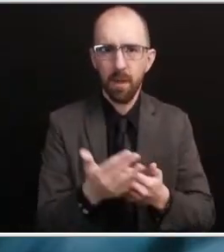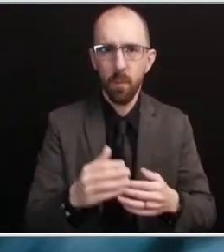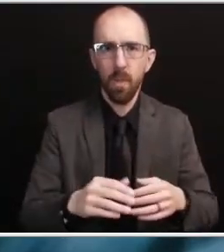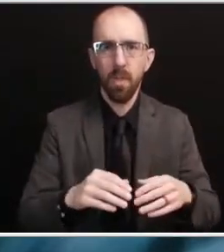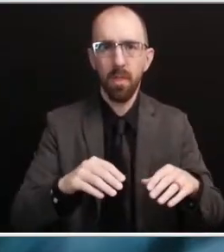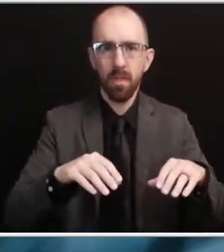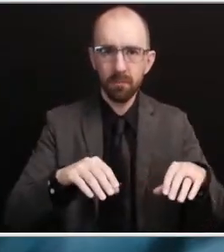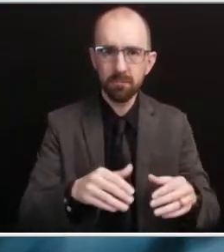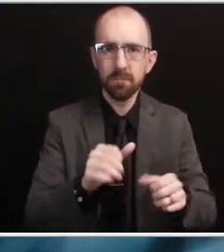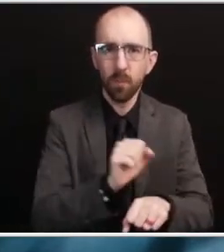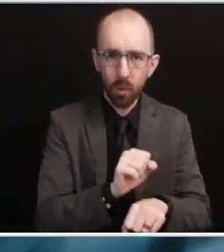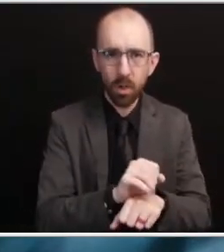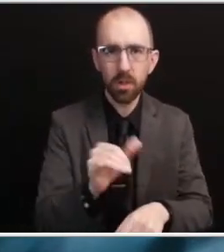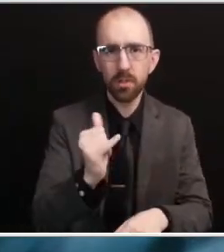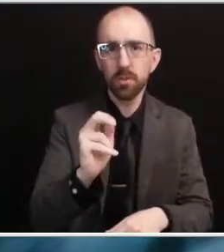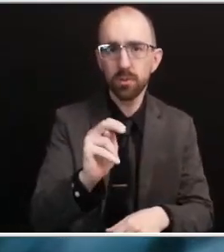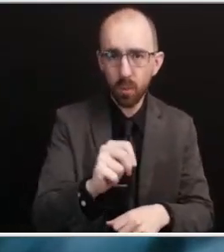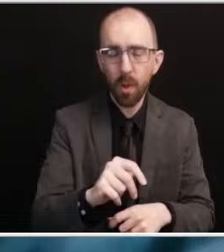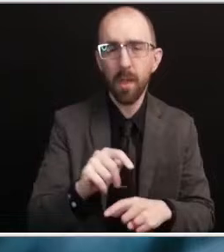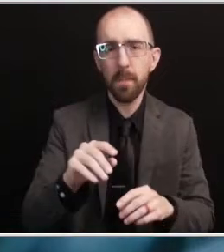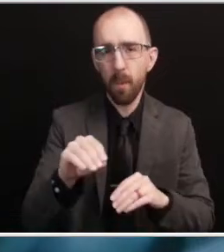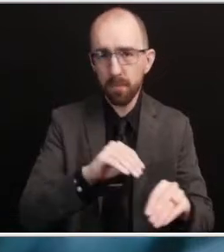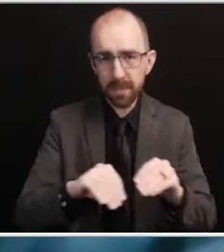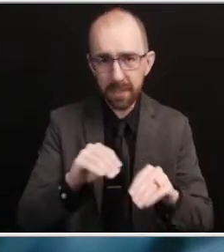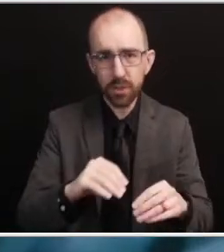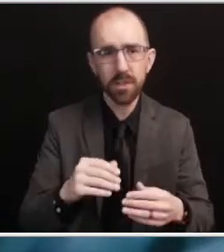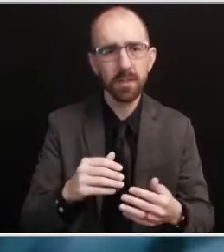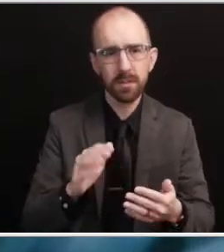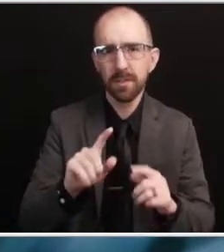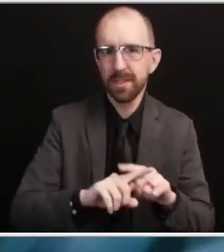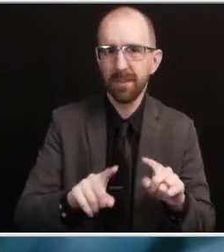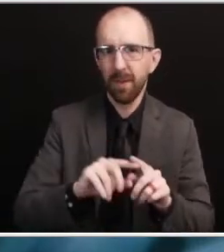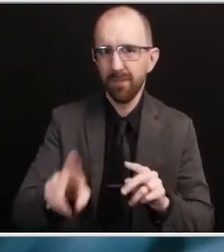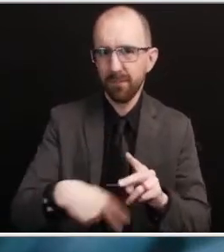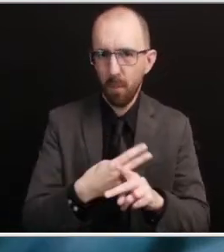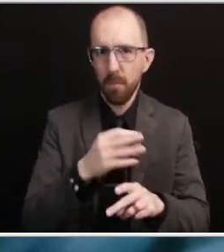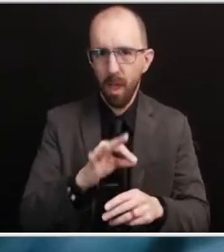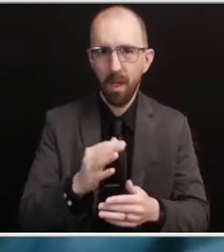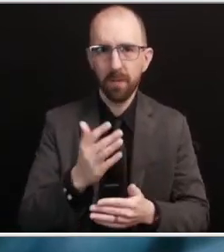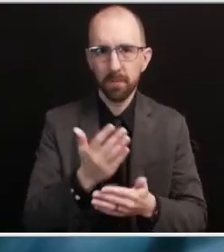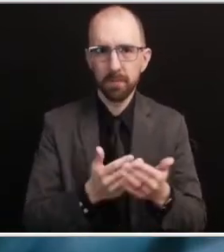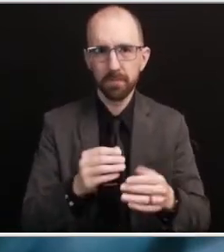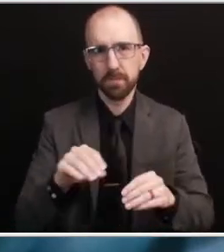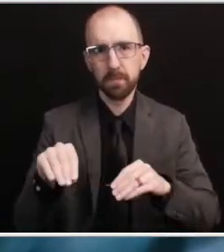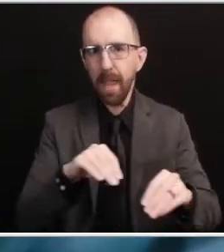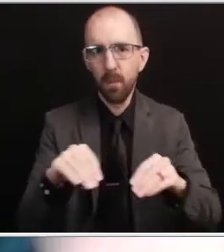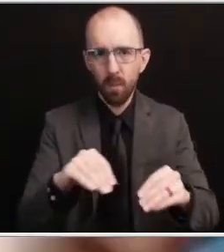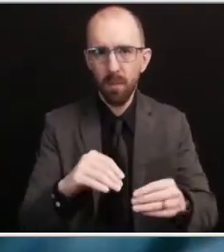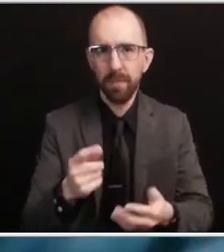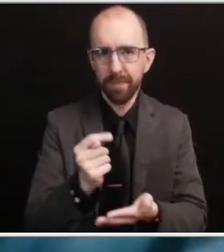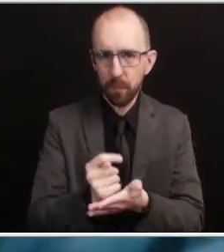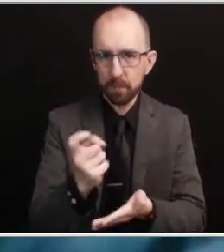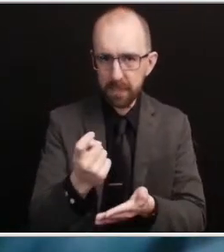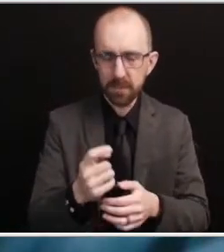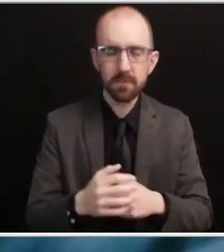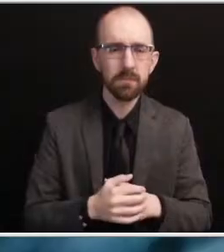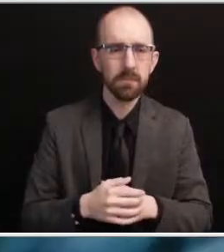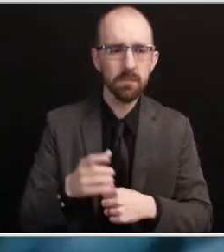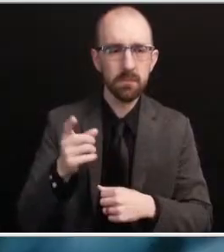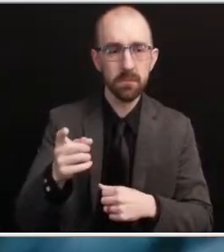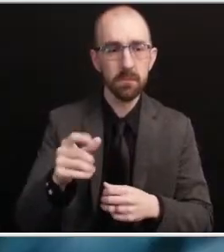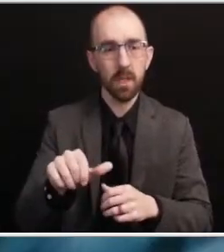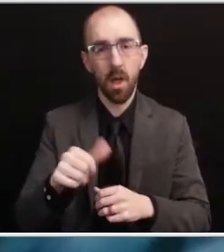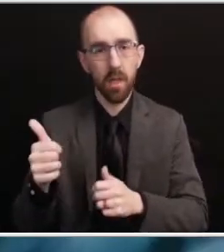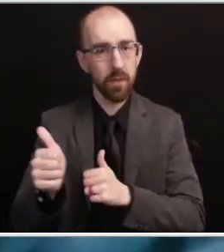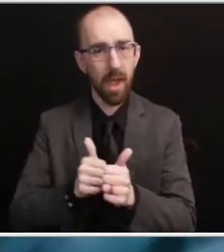tissue work and joint mobilization and different forms of manual therapy and range of motion. Other athletes, their motion comes back